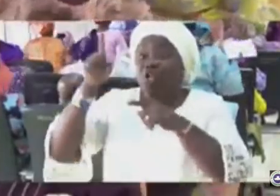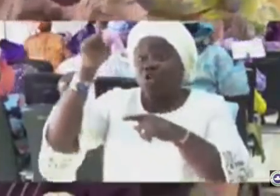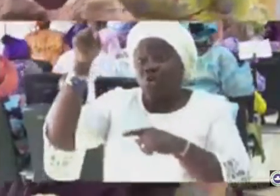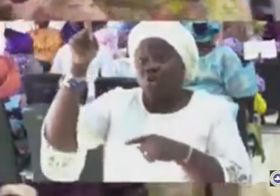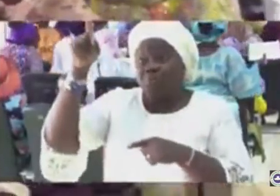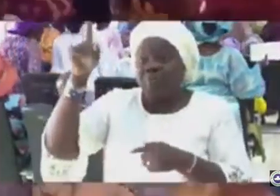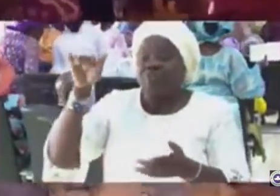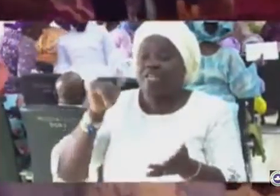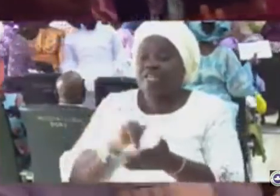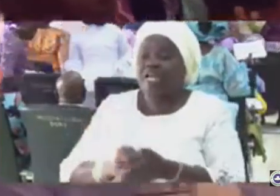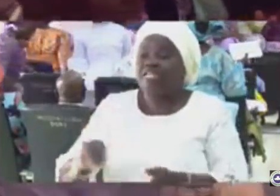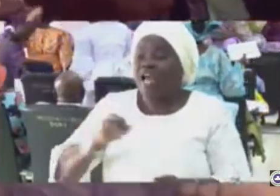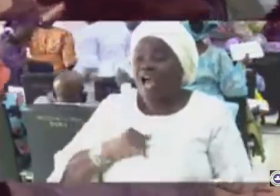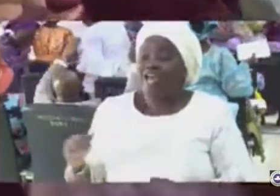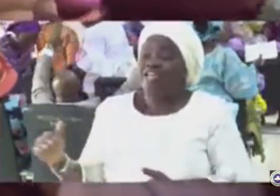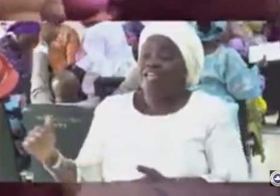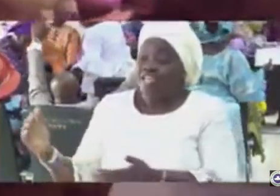Modupe,